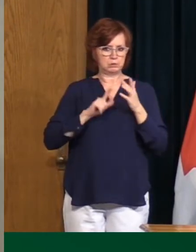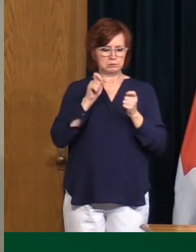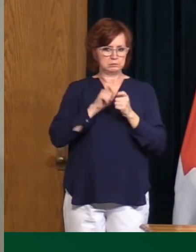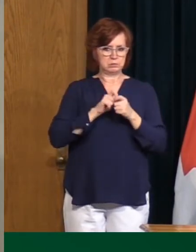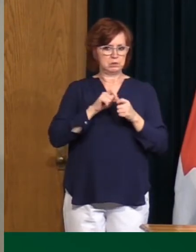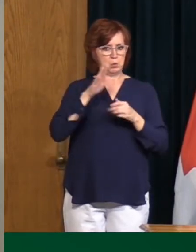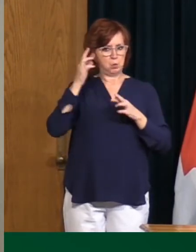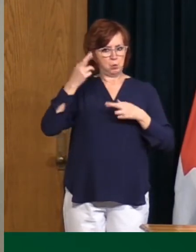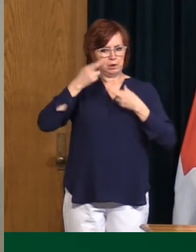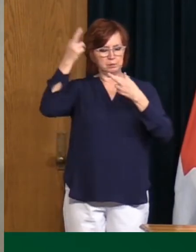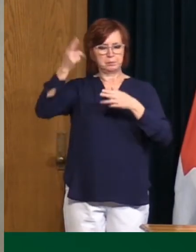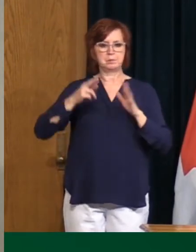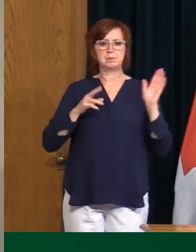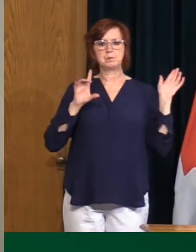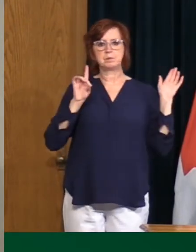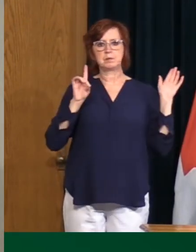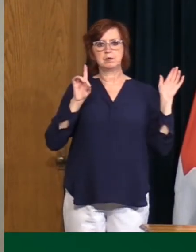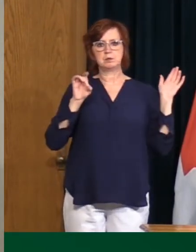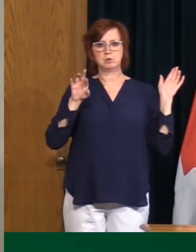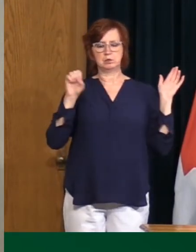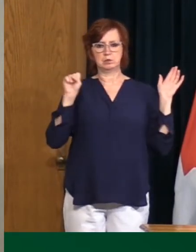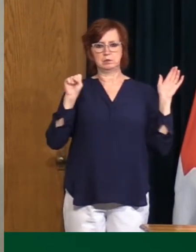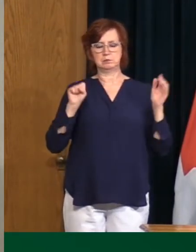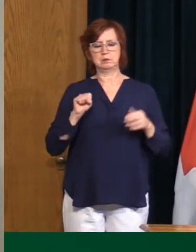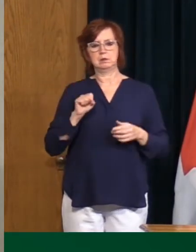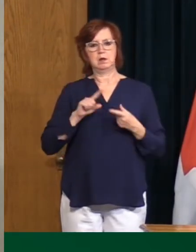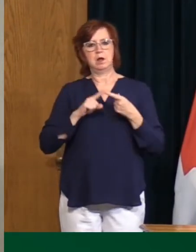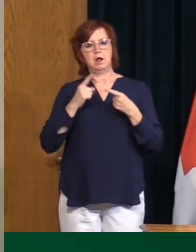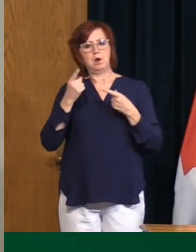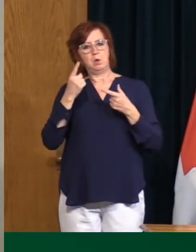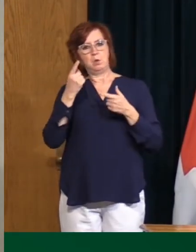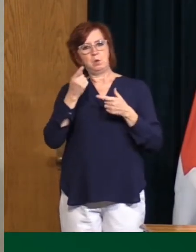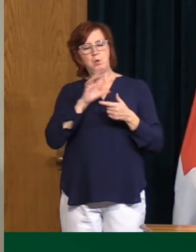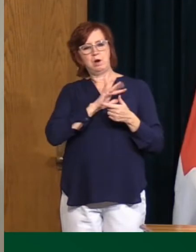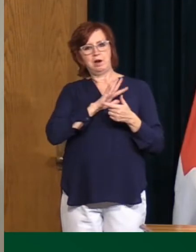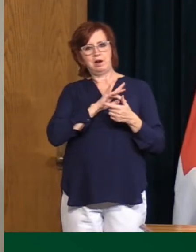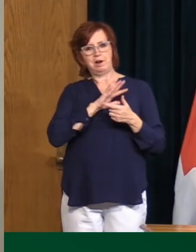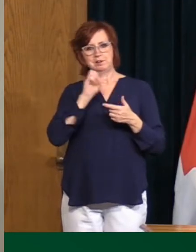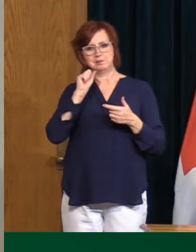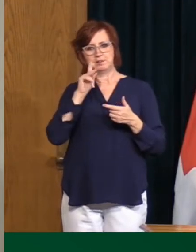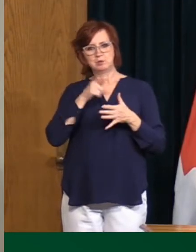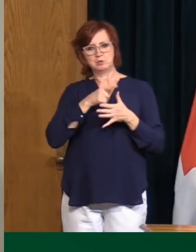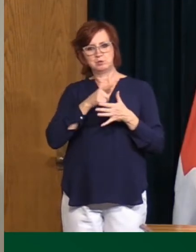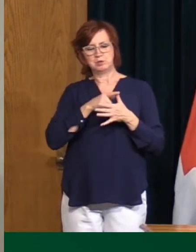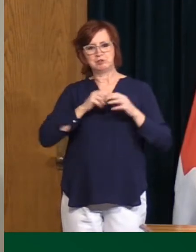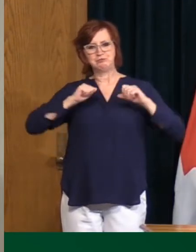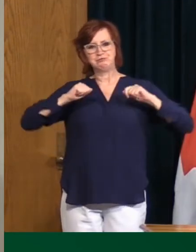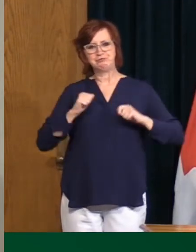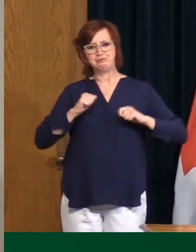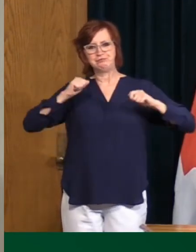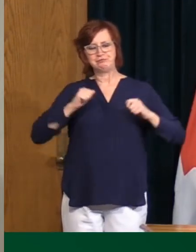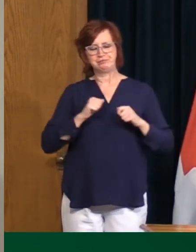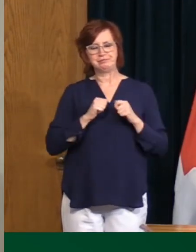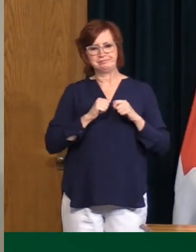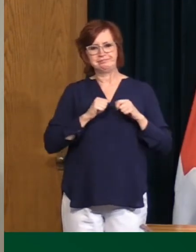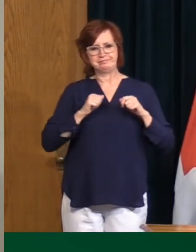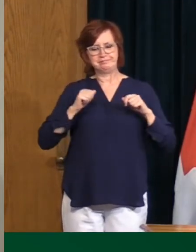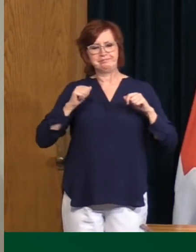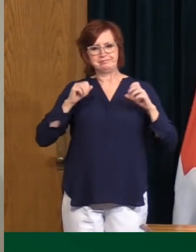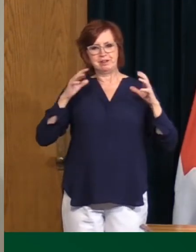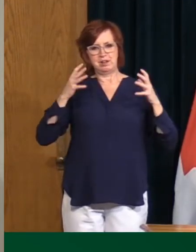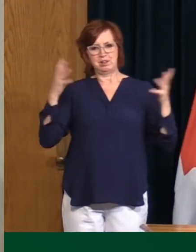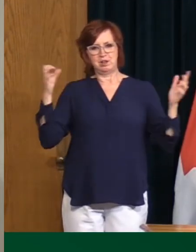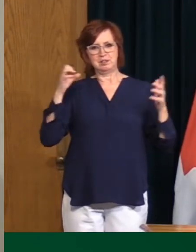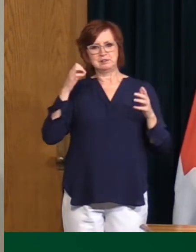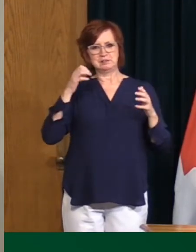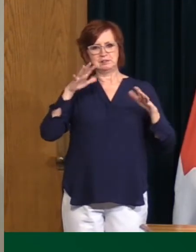think one thing that we have in Saskatchewan is space, and I think we have put that to good use, whether it's going out for a walk